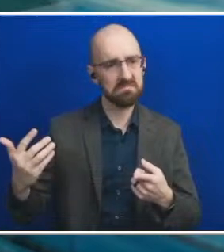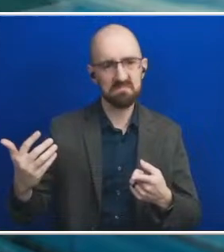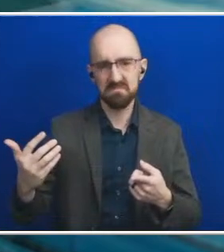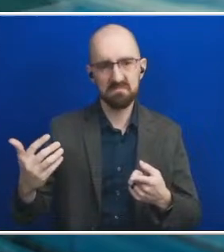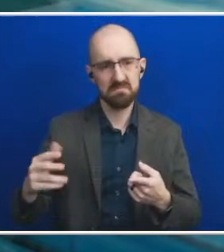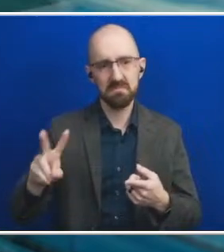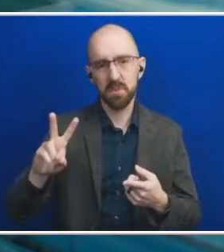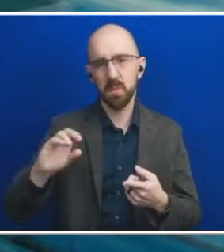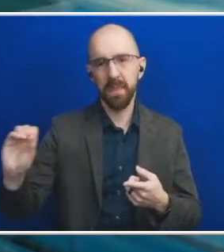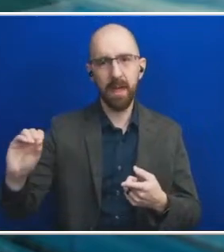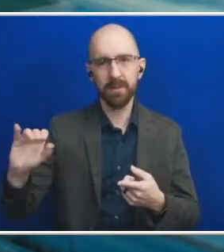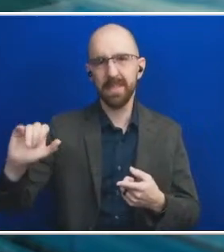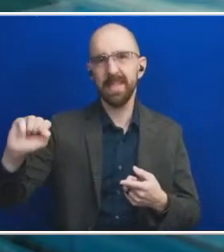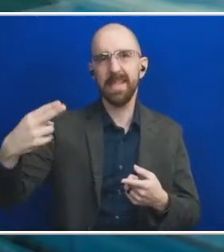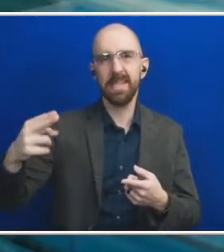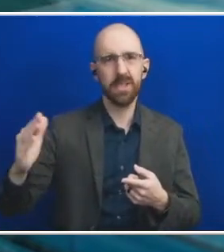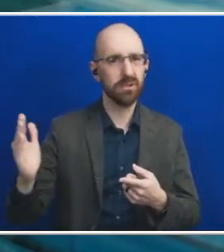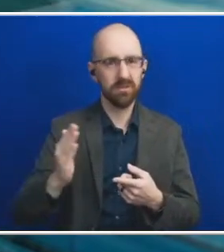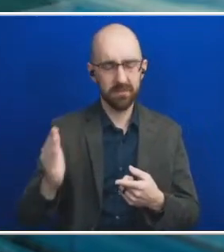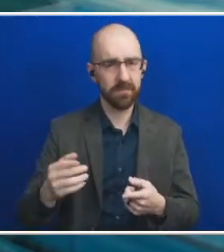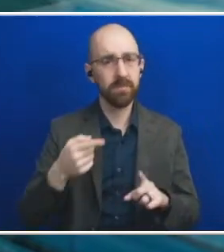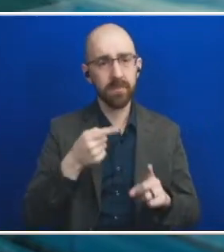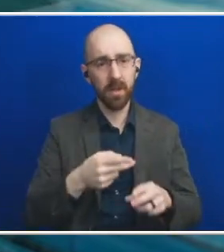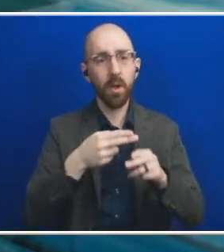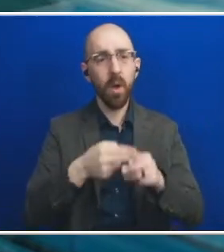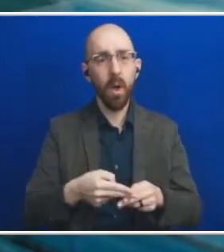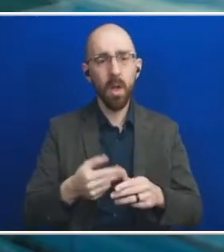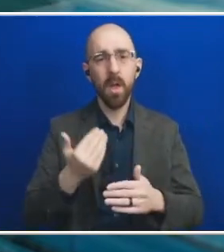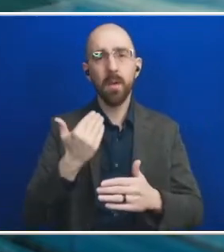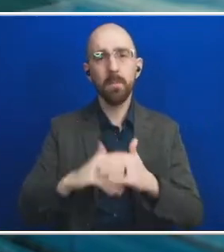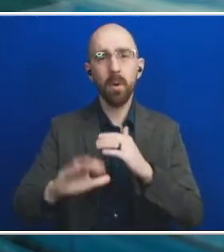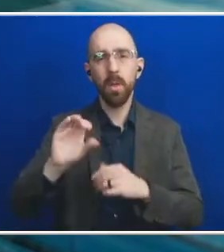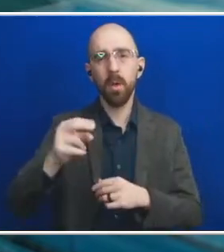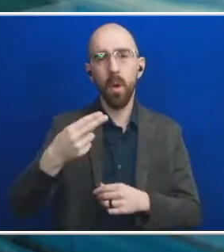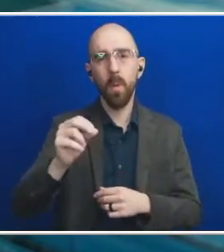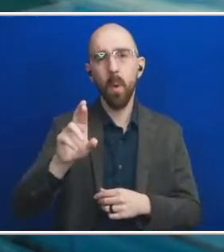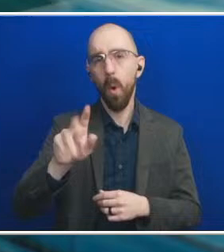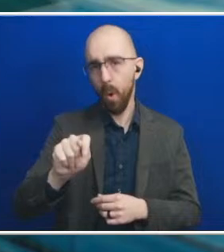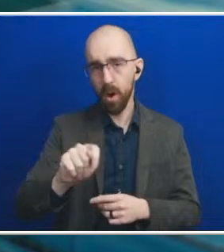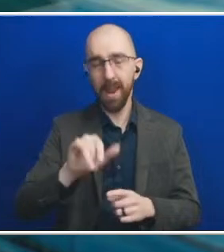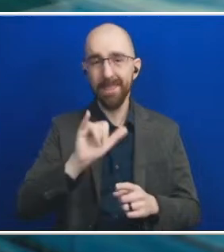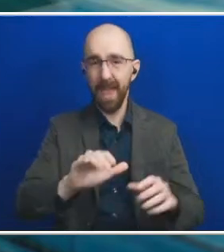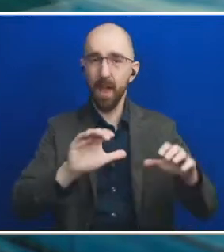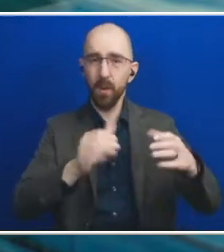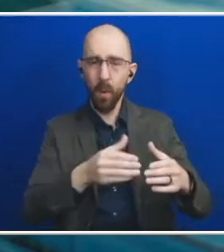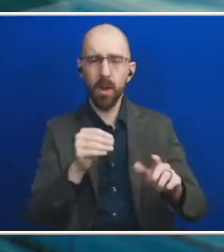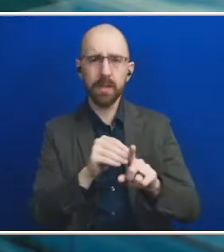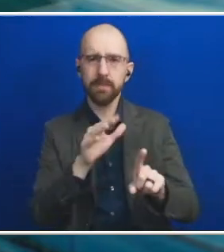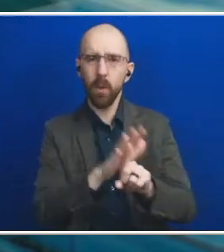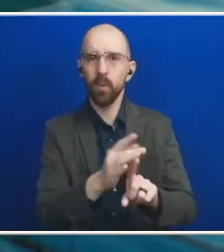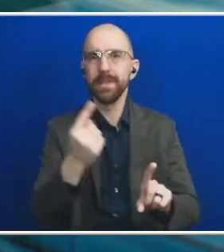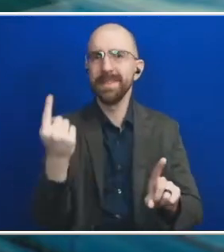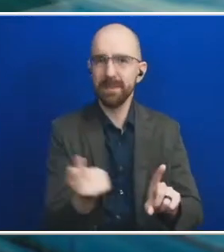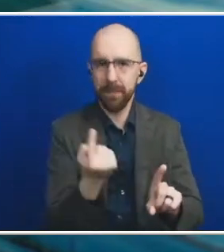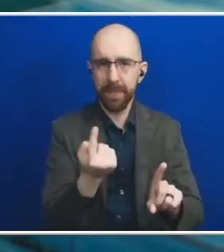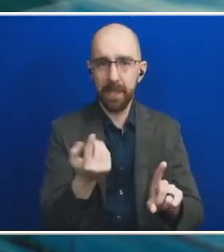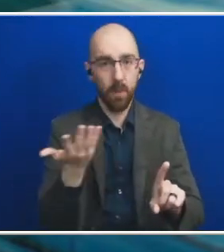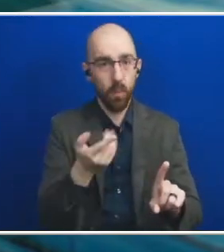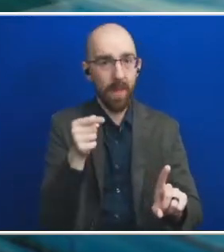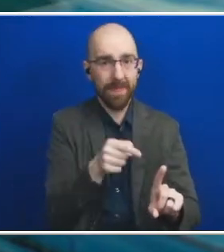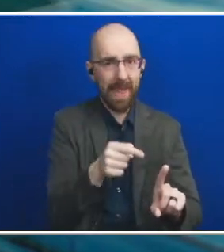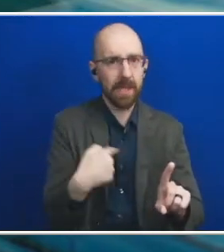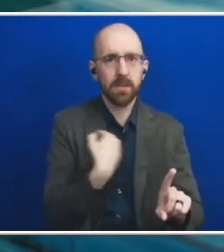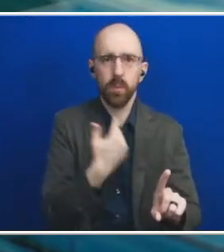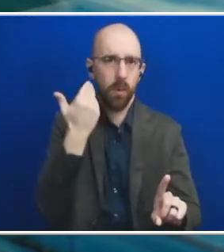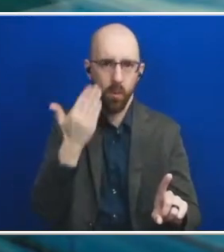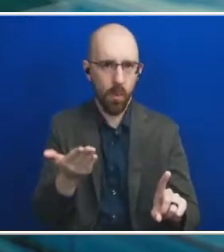2000-ish, they are called a birth cohort, and that cohort was exposed to something, and we don't know what it is, because that's why we're seeing